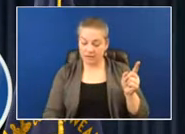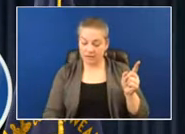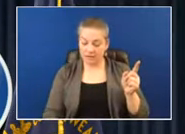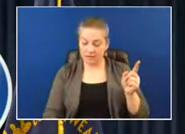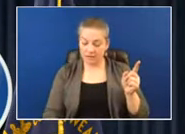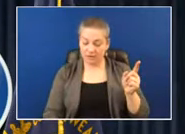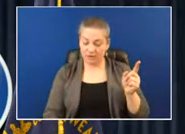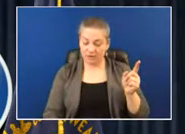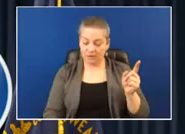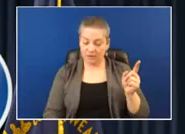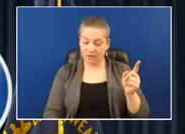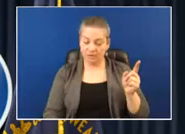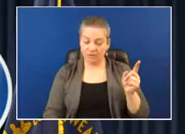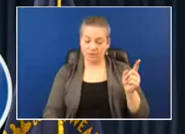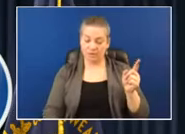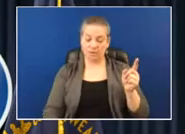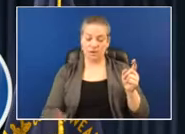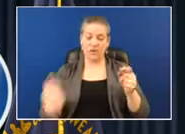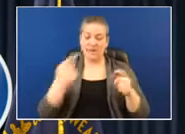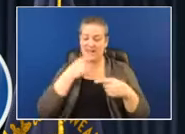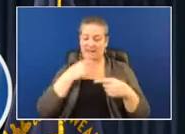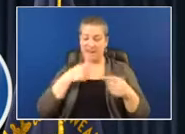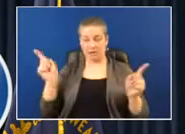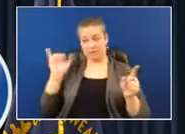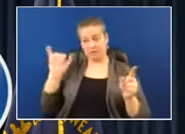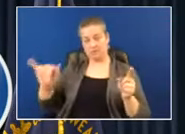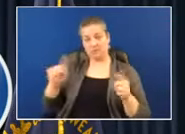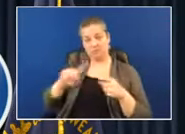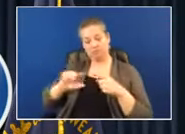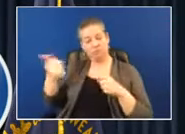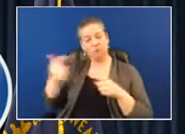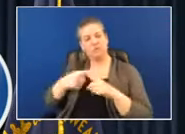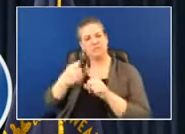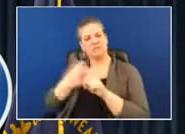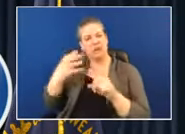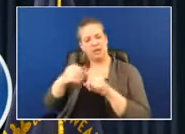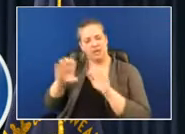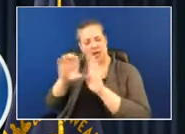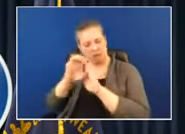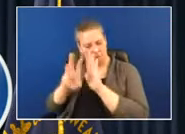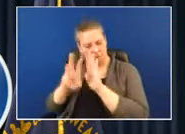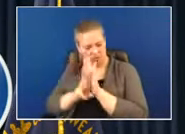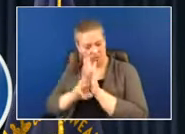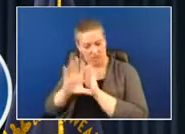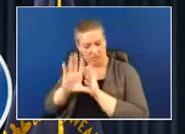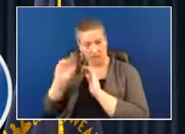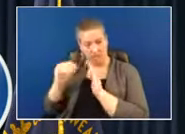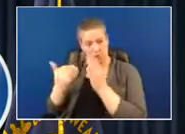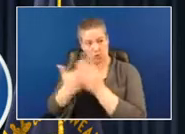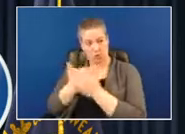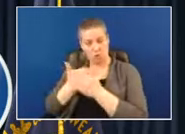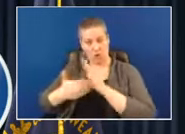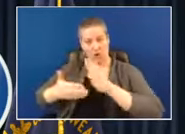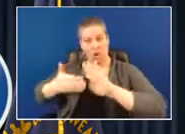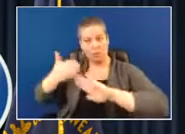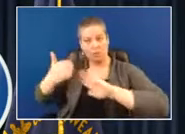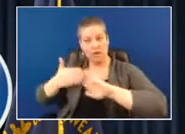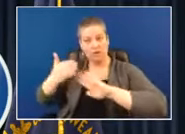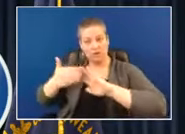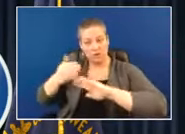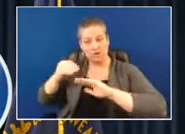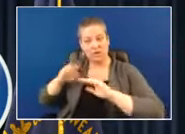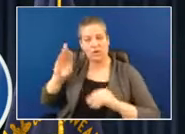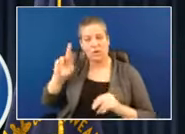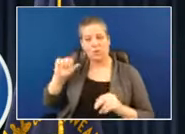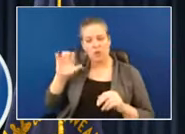announced Augusta Distillery's plans to expand in the Commonwealth. The company's new operation in Bracken County includes a